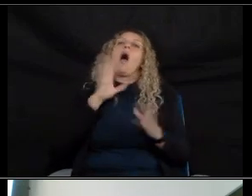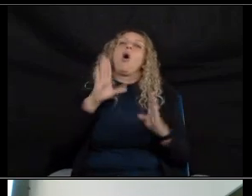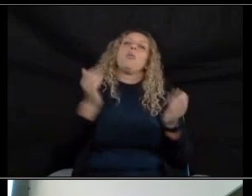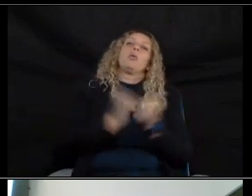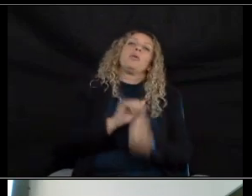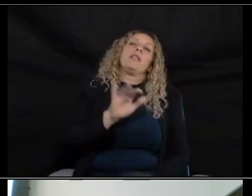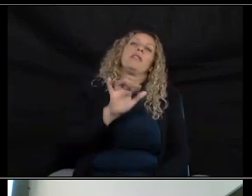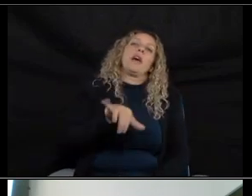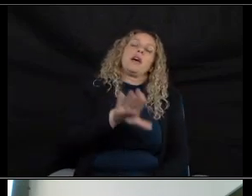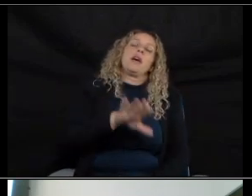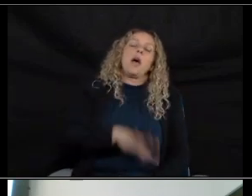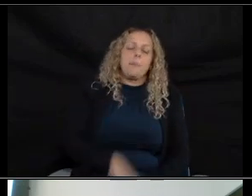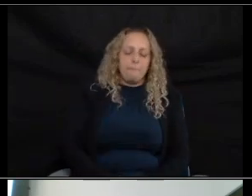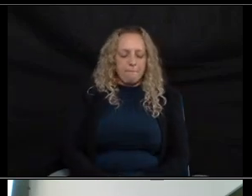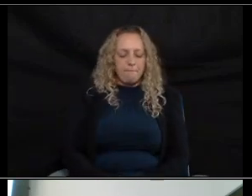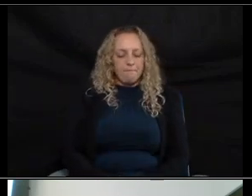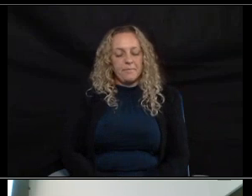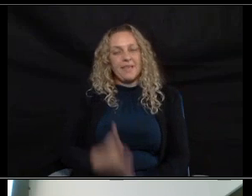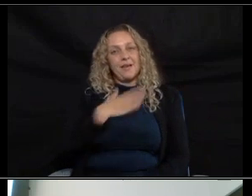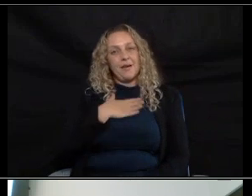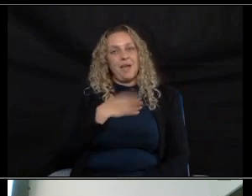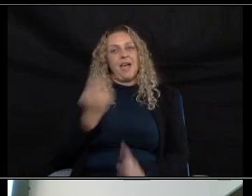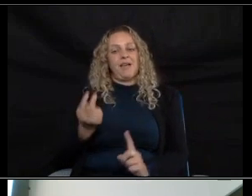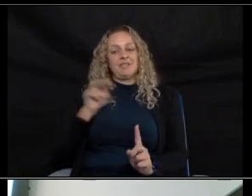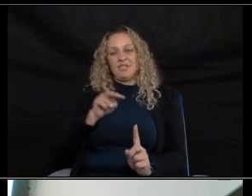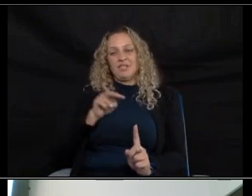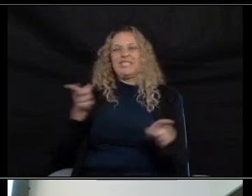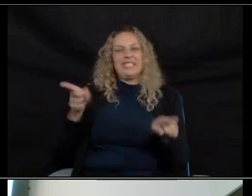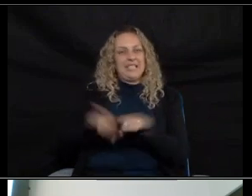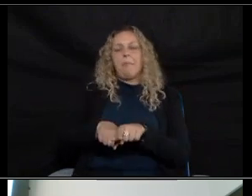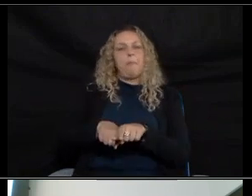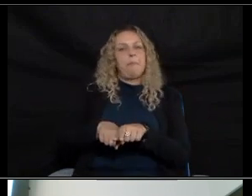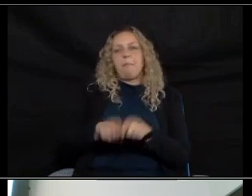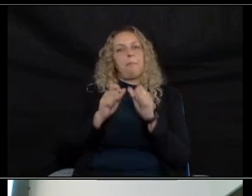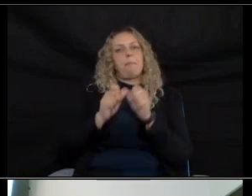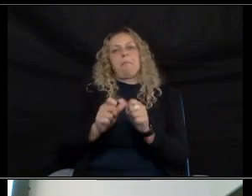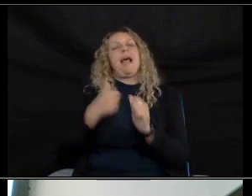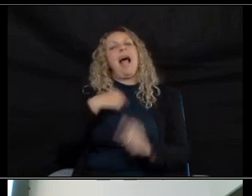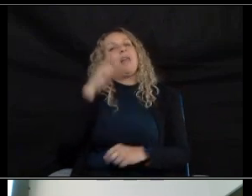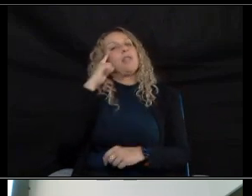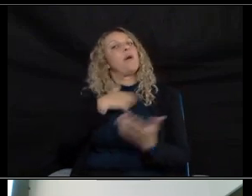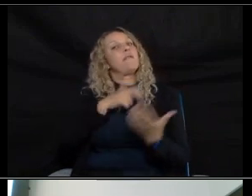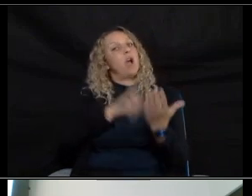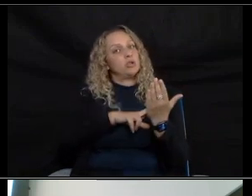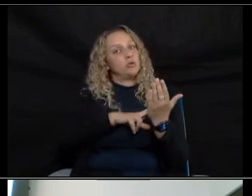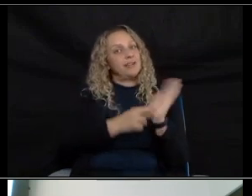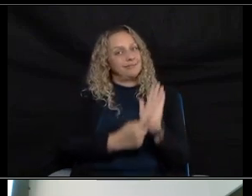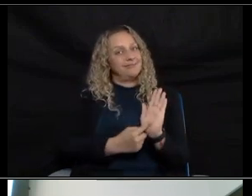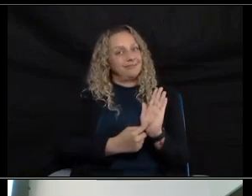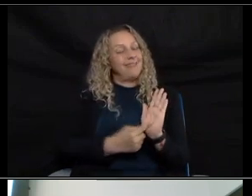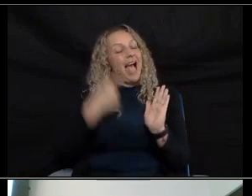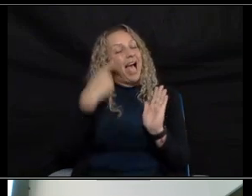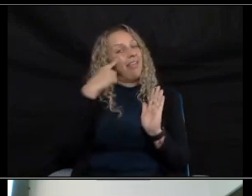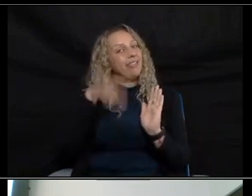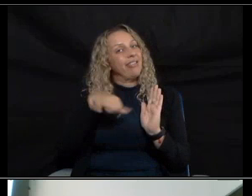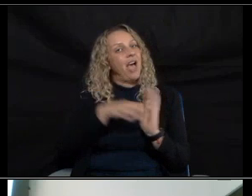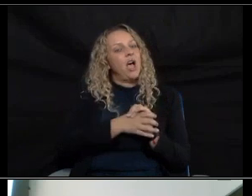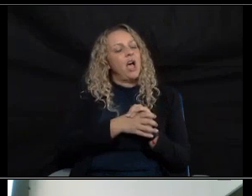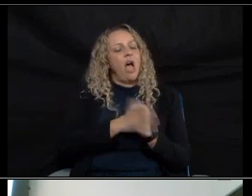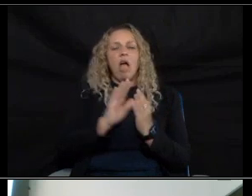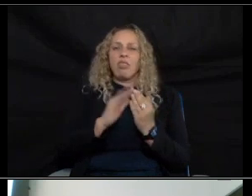up. My position remains the same. I think we have a contract. I think that